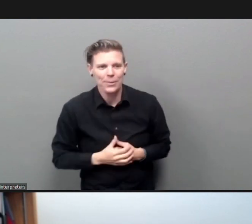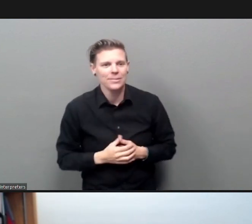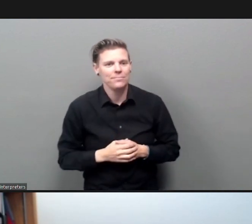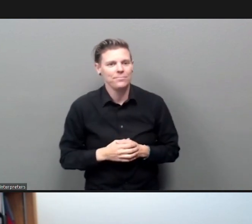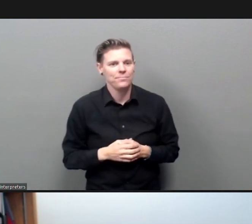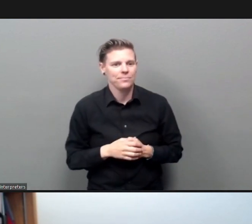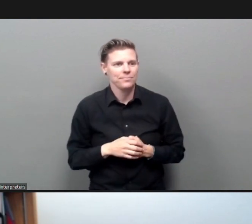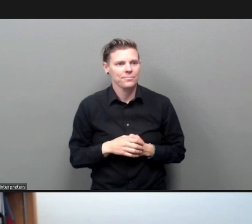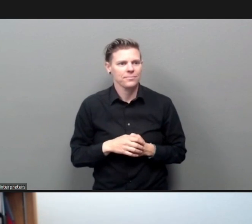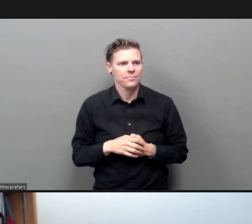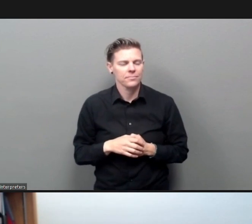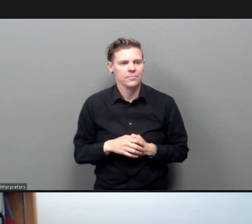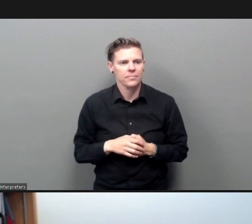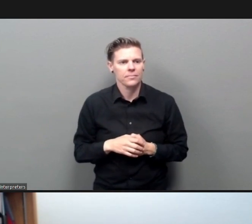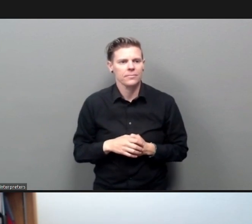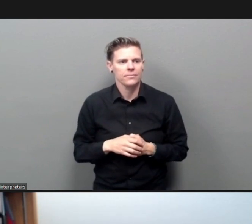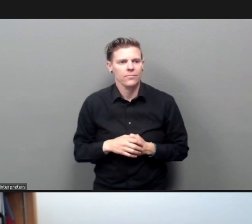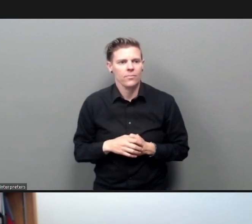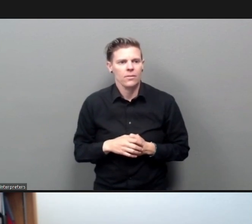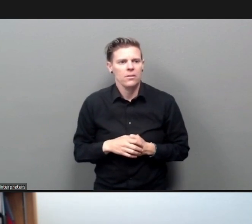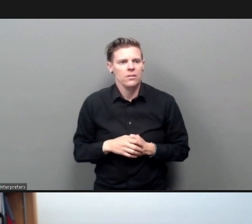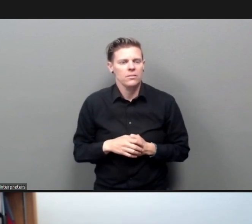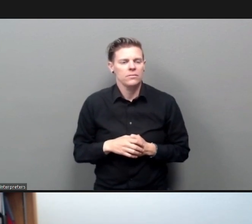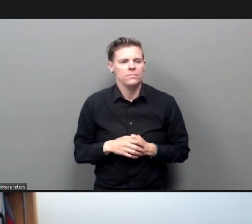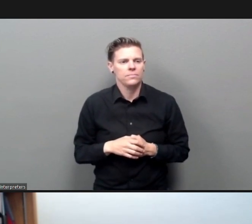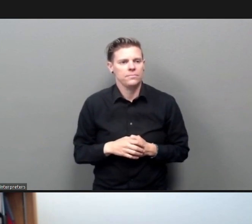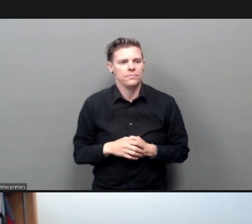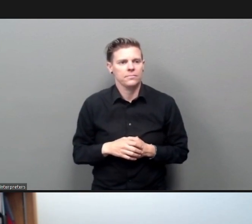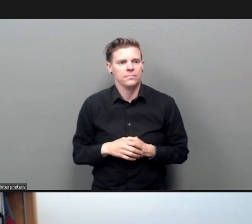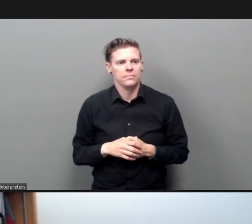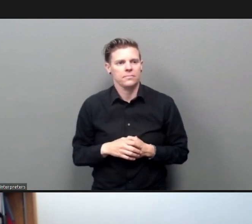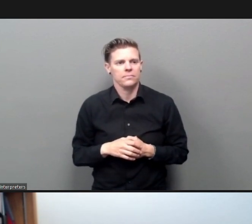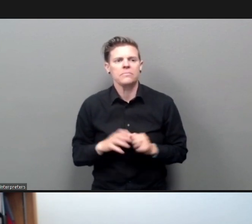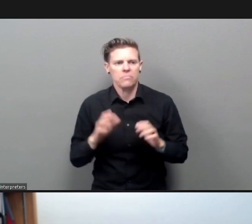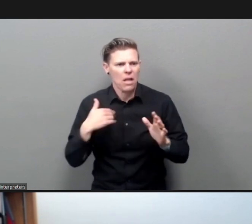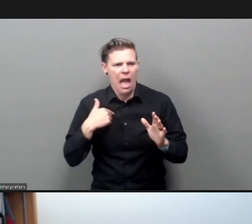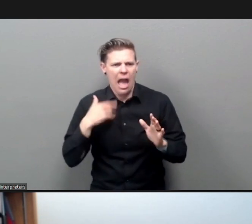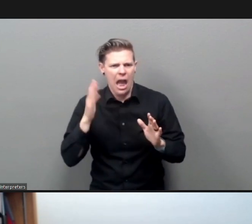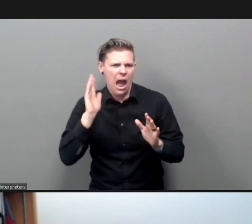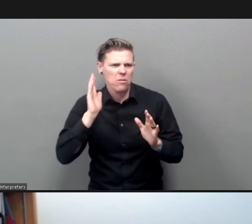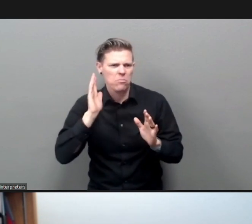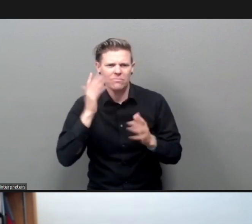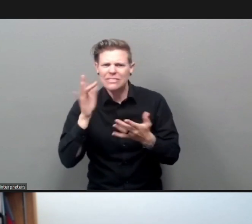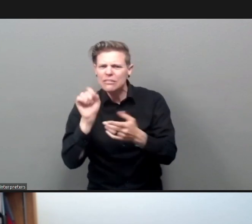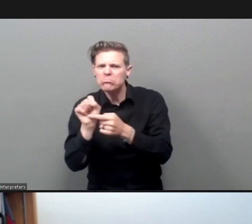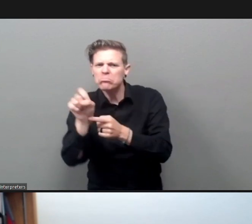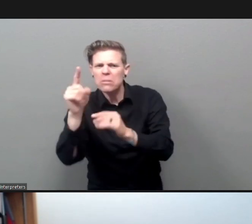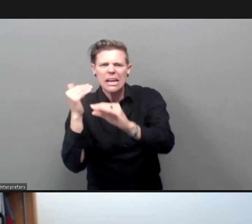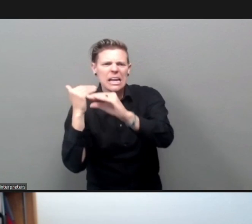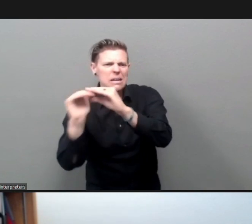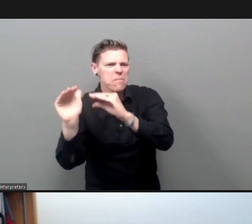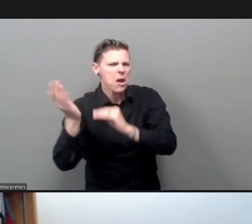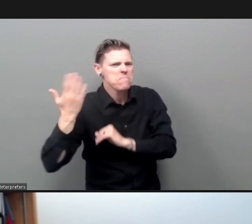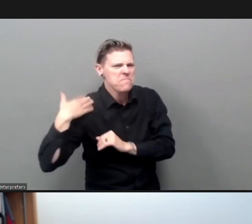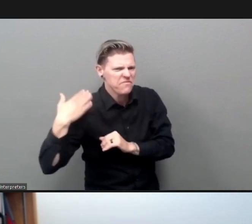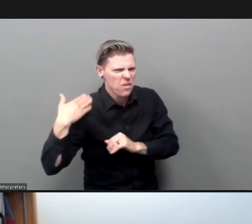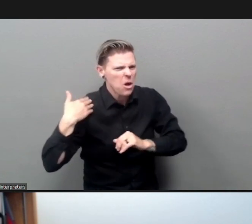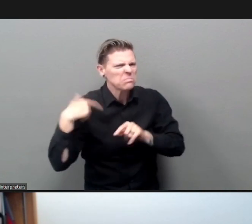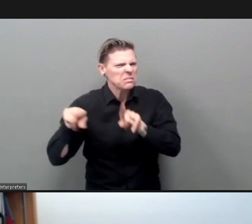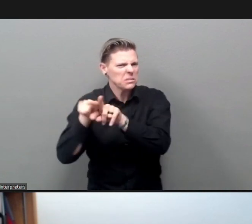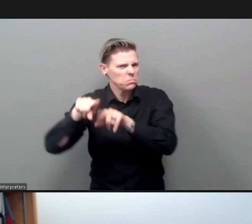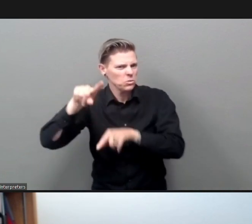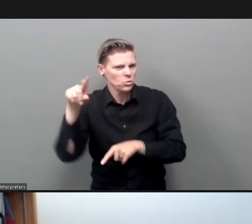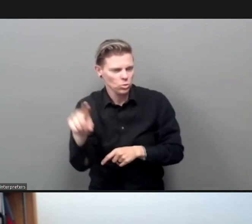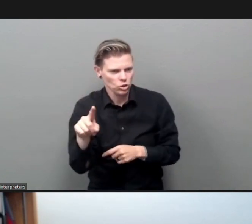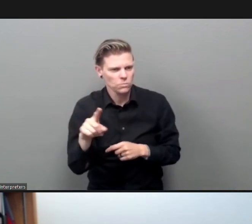that I sent or emailed earlier, and that is, any idea why New Mexico has a